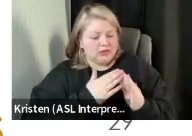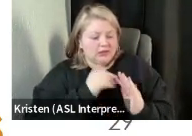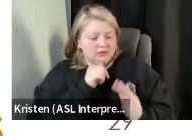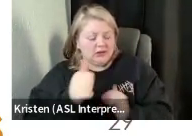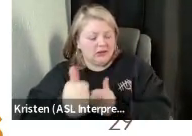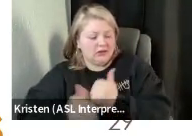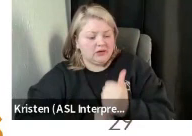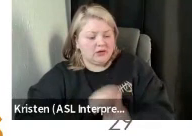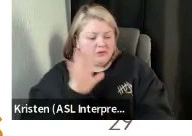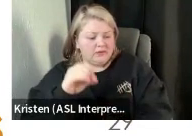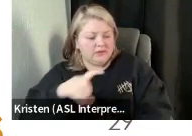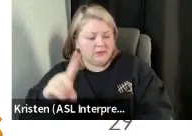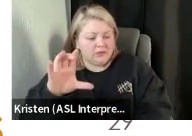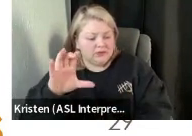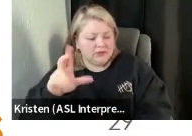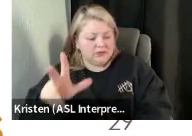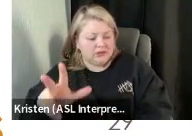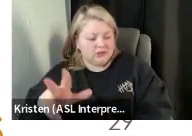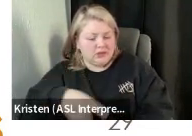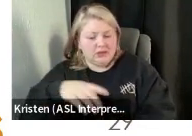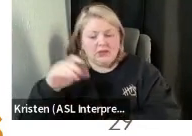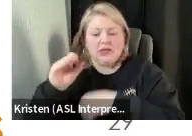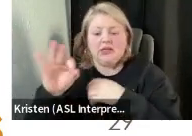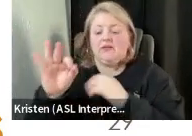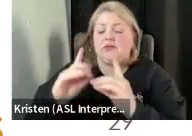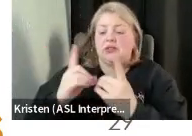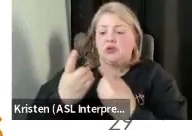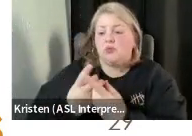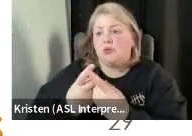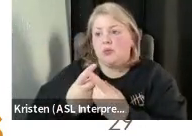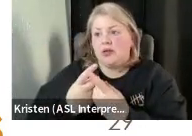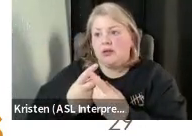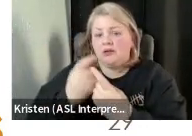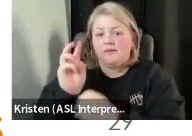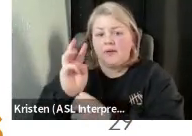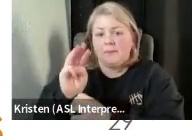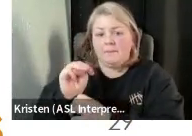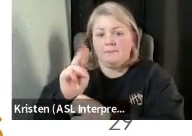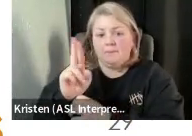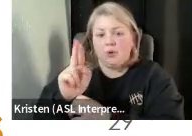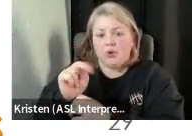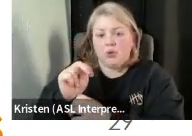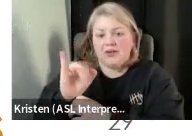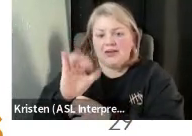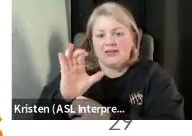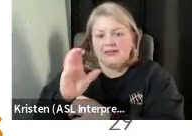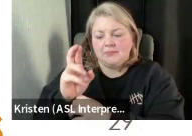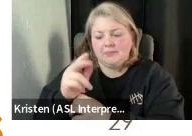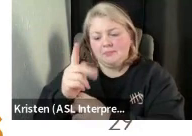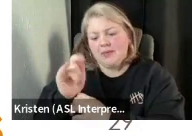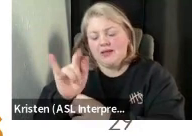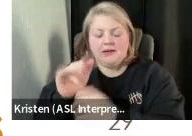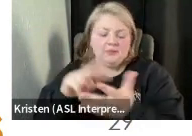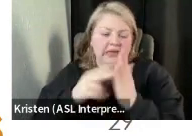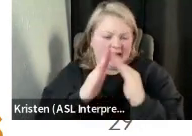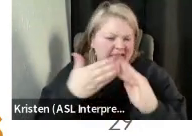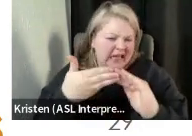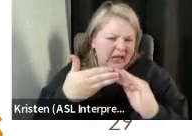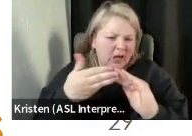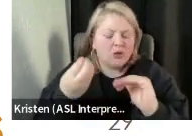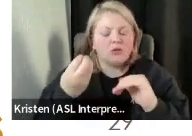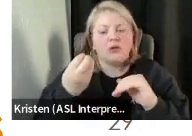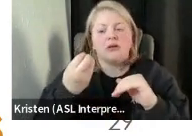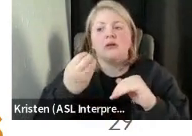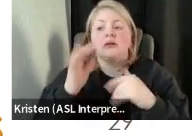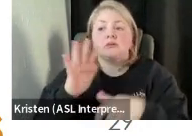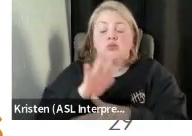501c3. Okay. If it's a department of a municipality and its primary mission is arts, humanities,